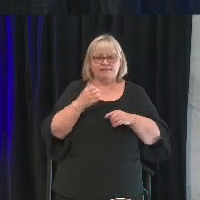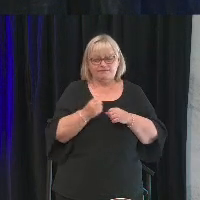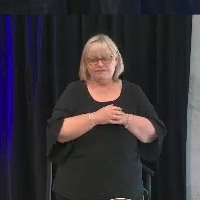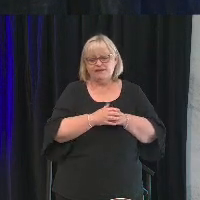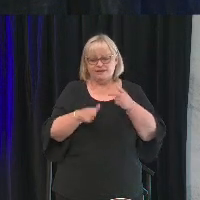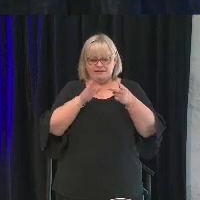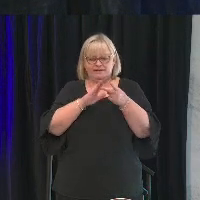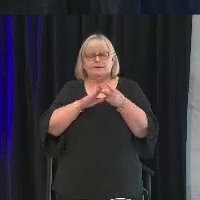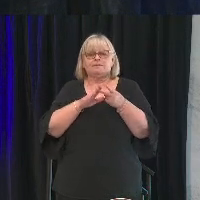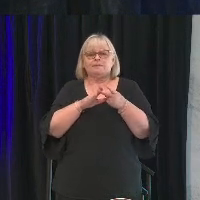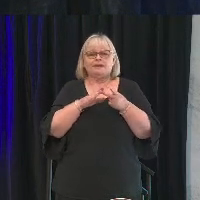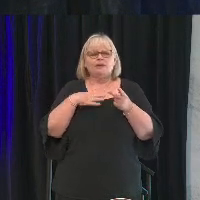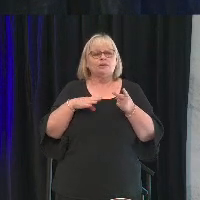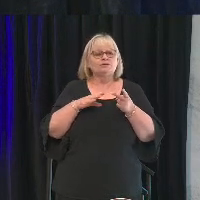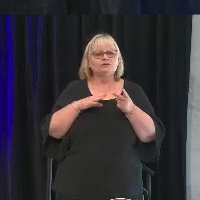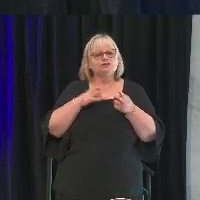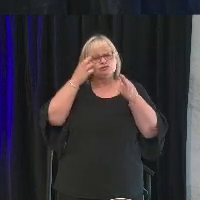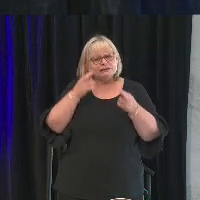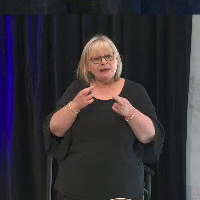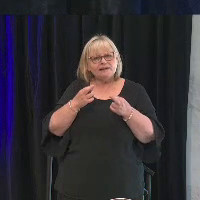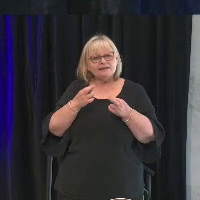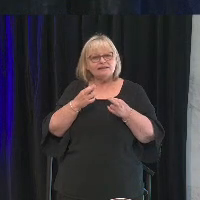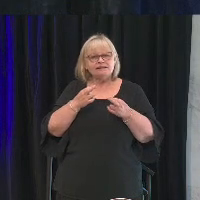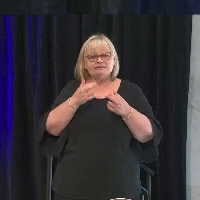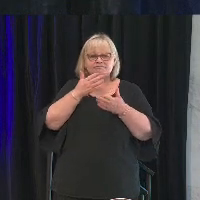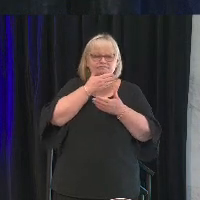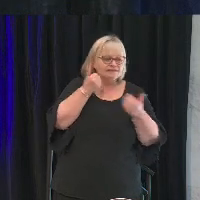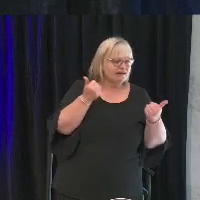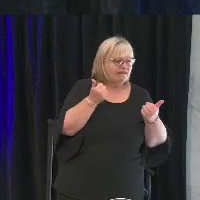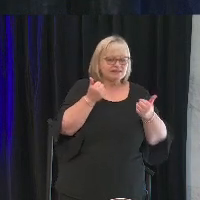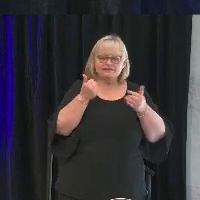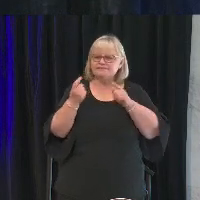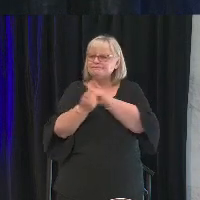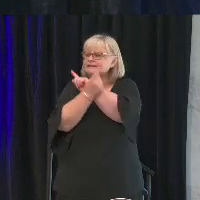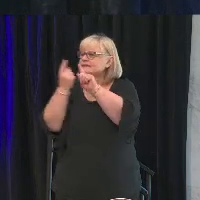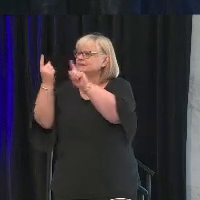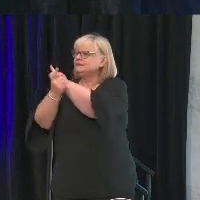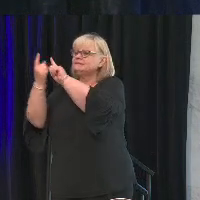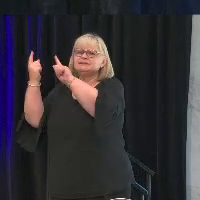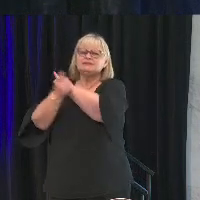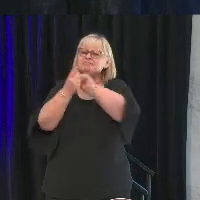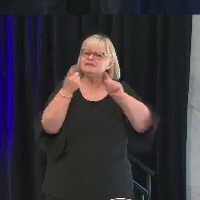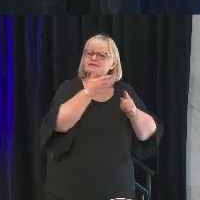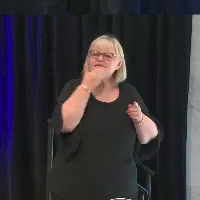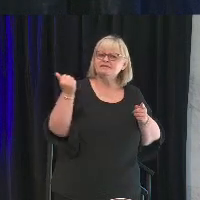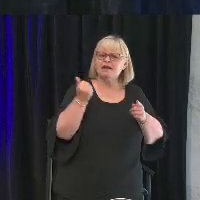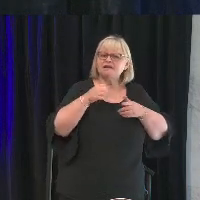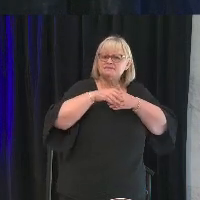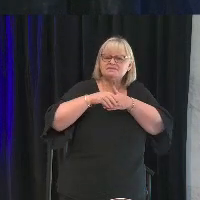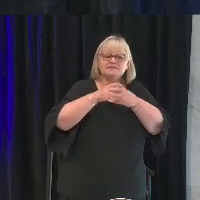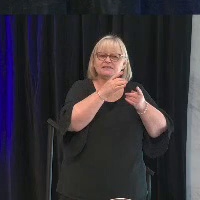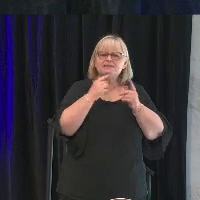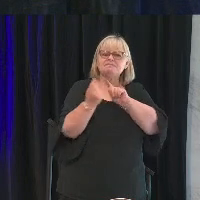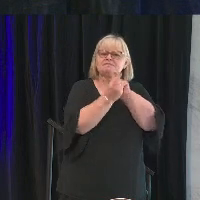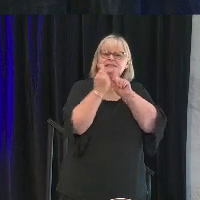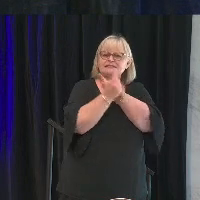Second thing I want you to do is also to respect and be kind and courteous to other people that you meet while you're in country. So if you do these